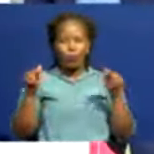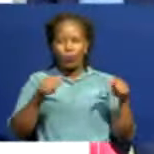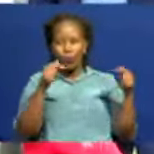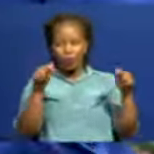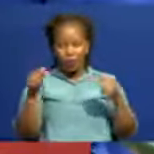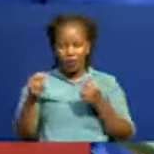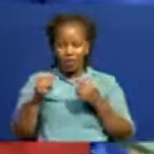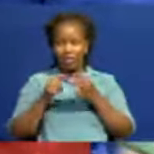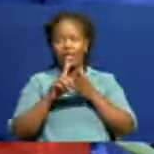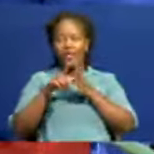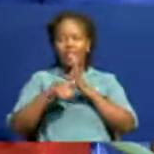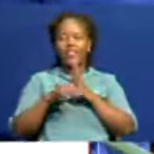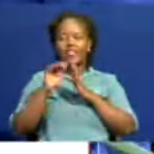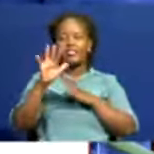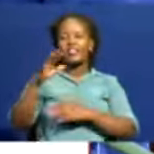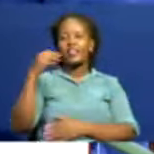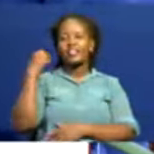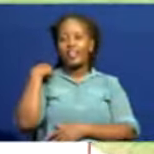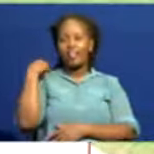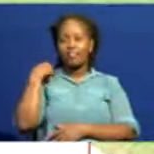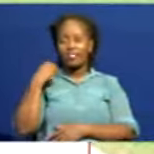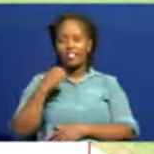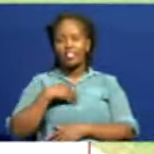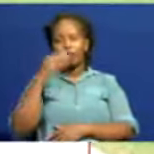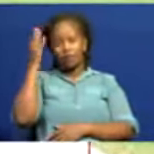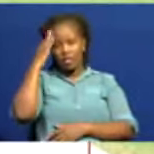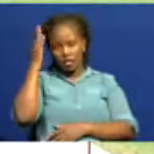sacrifices have been recognized by 56 Commonwealth countries.